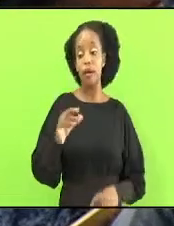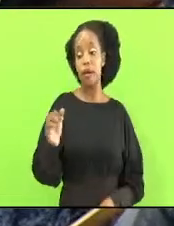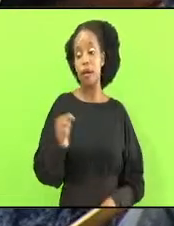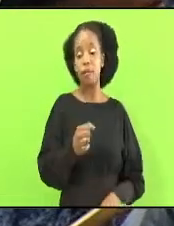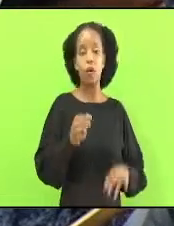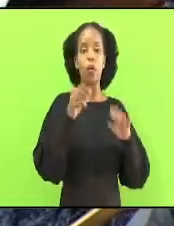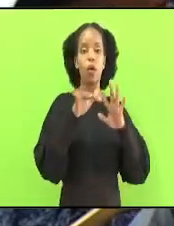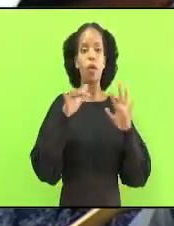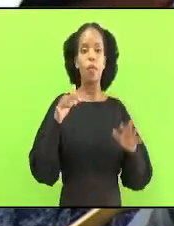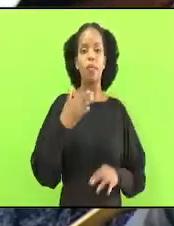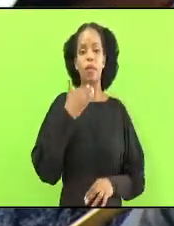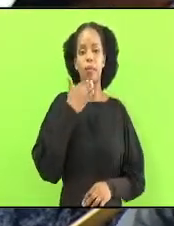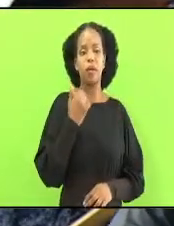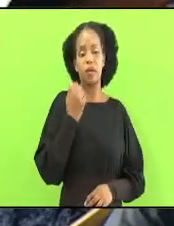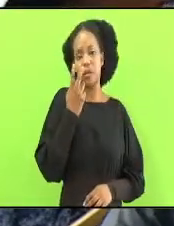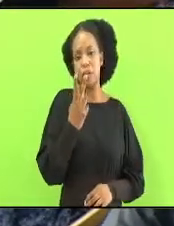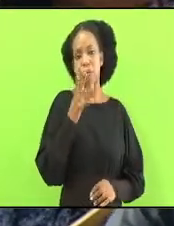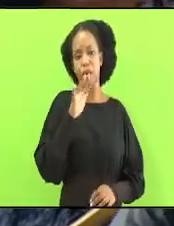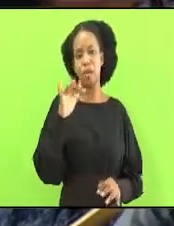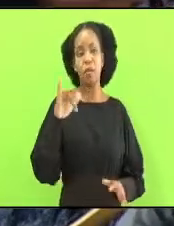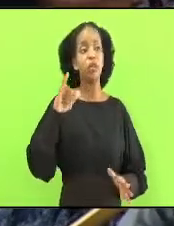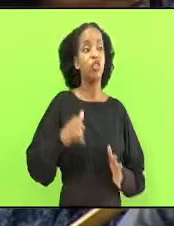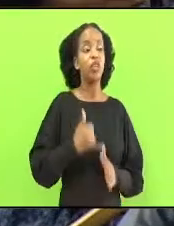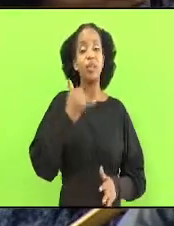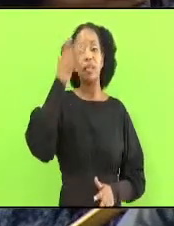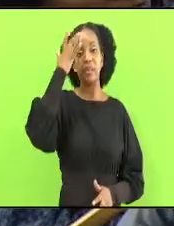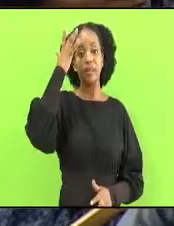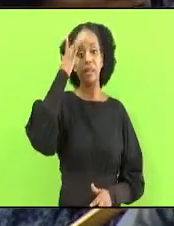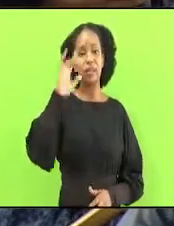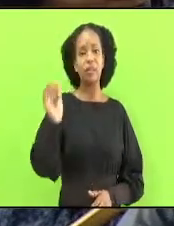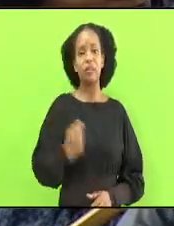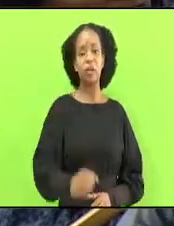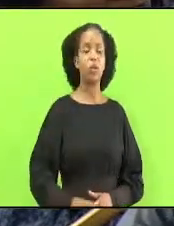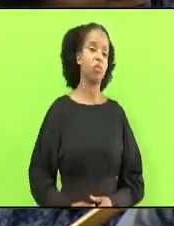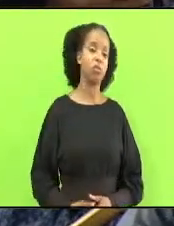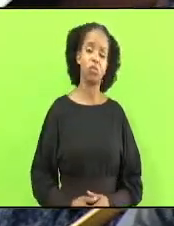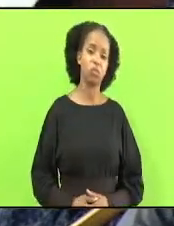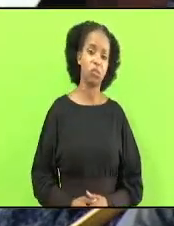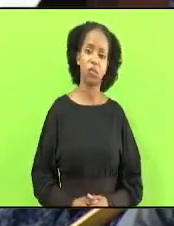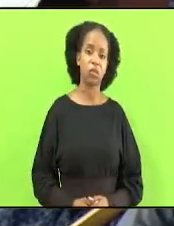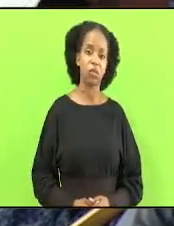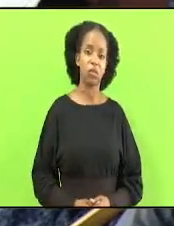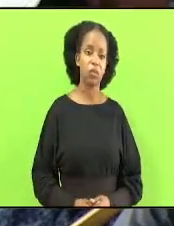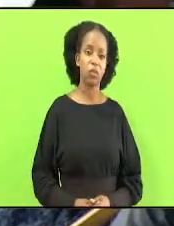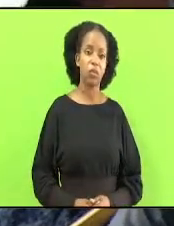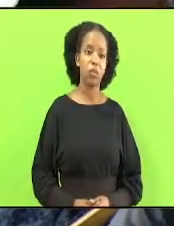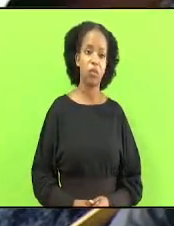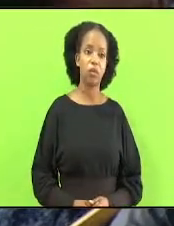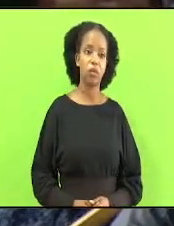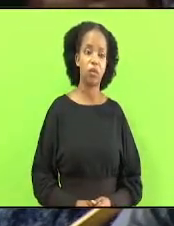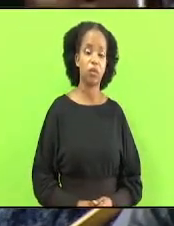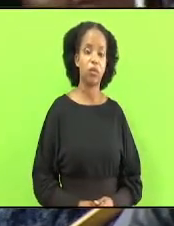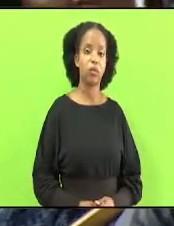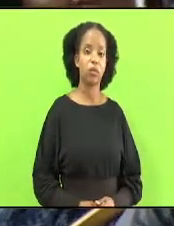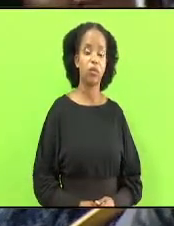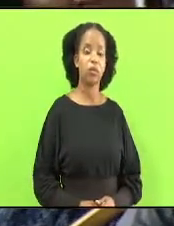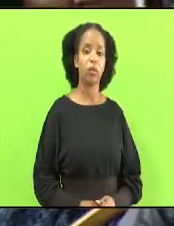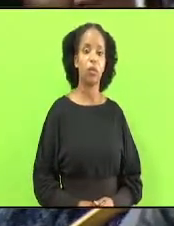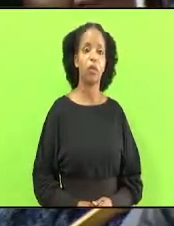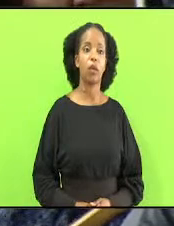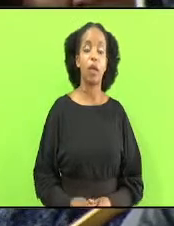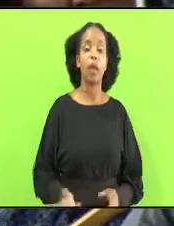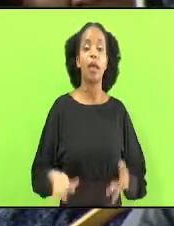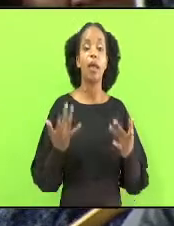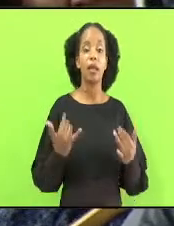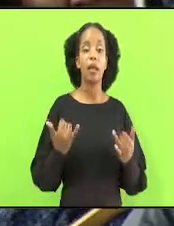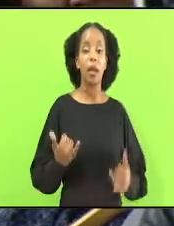have to employ. Just don't employ people from the government. Tsamaya gona ano nyana o ye mo de cruise. So right